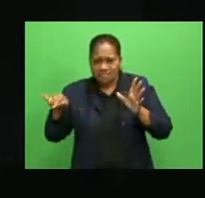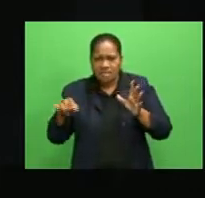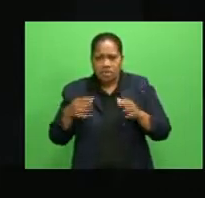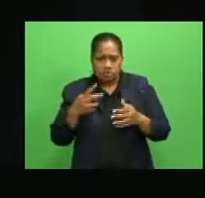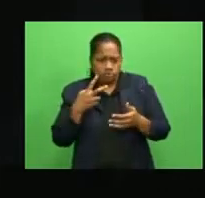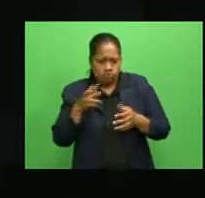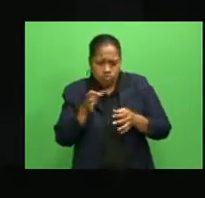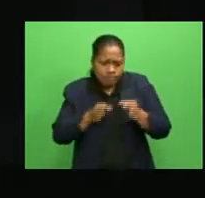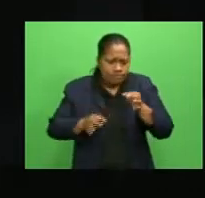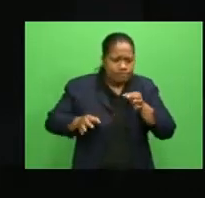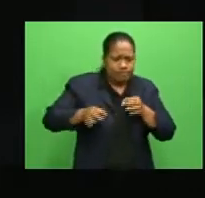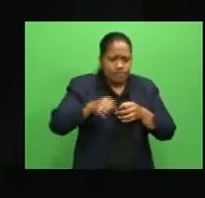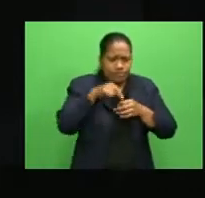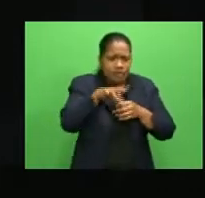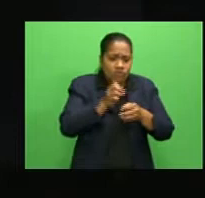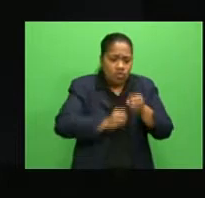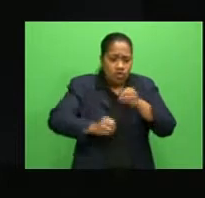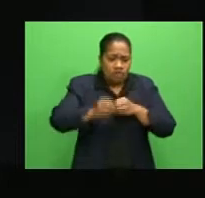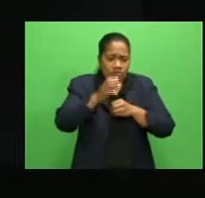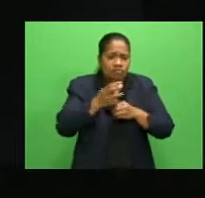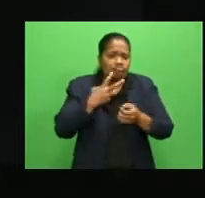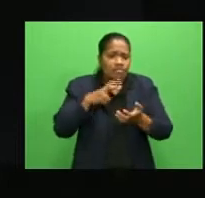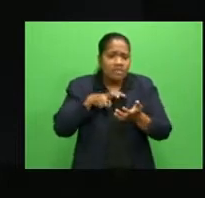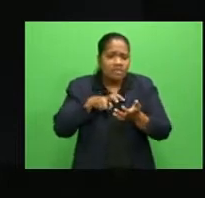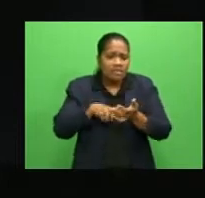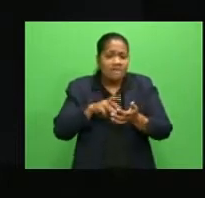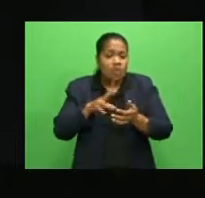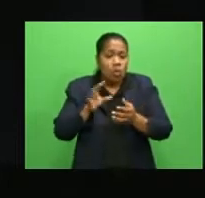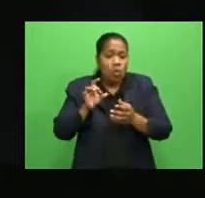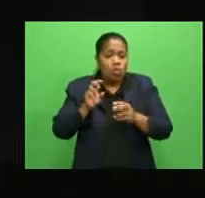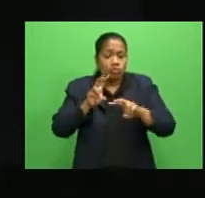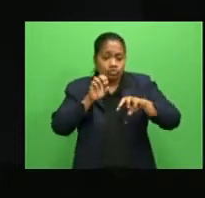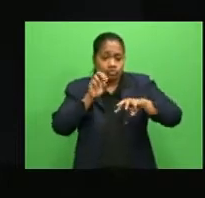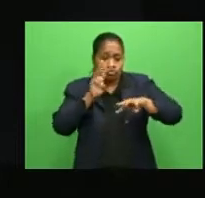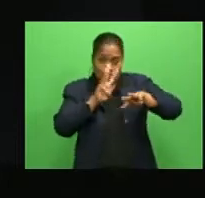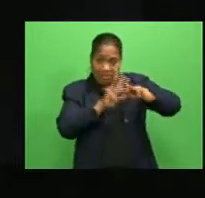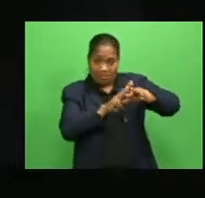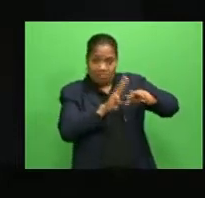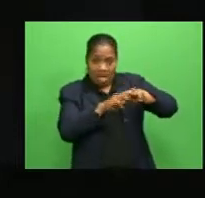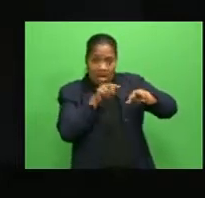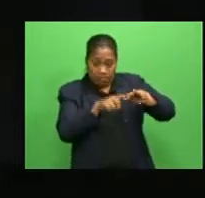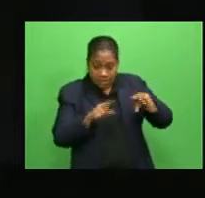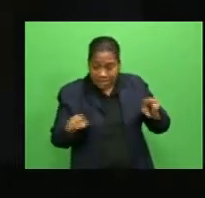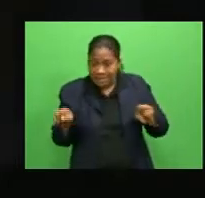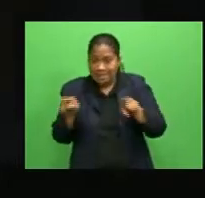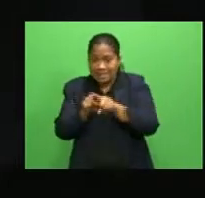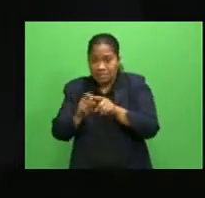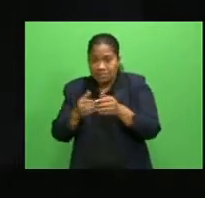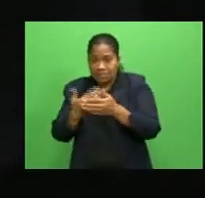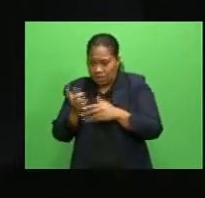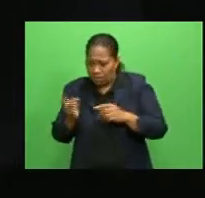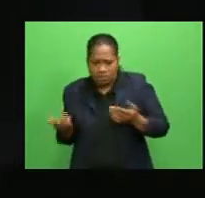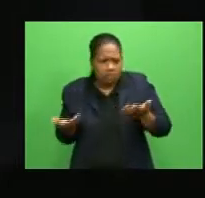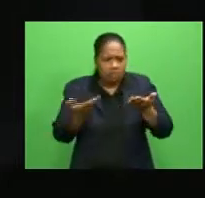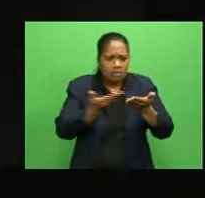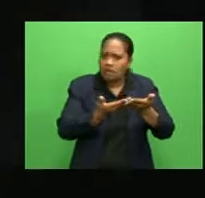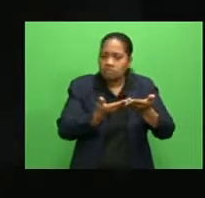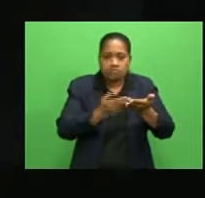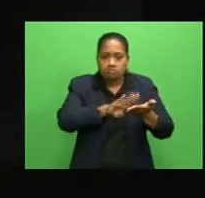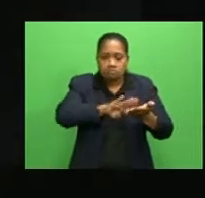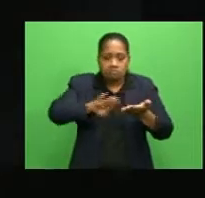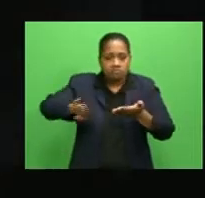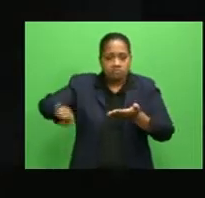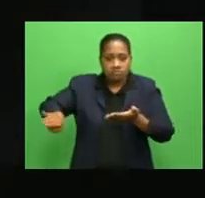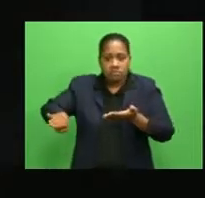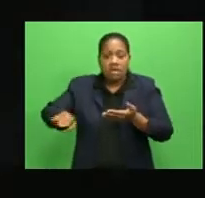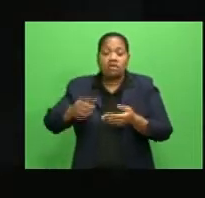registered officer for SODELPA after Emilian Duituturanga's application on the same day was rejected. Additionally, party leader